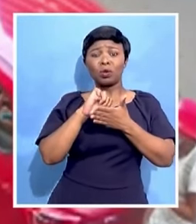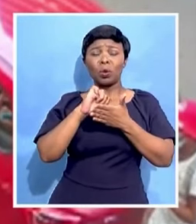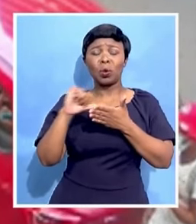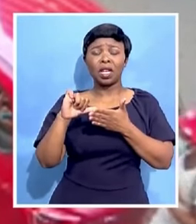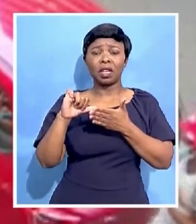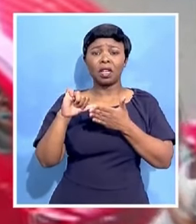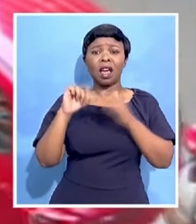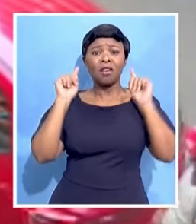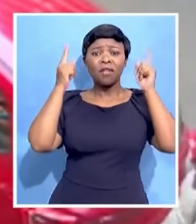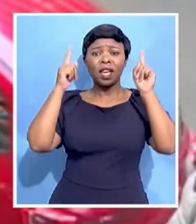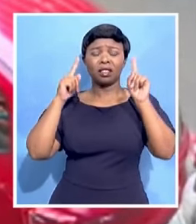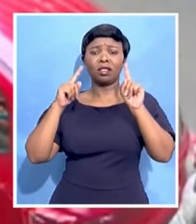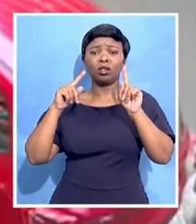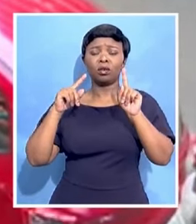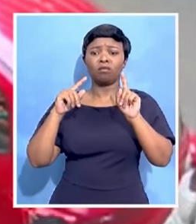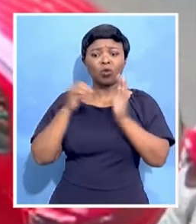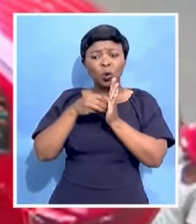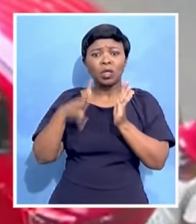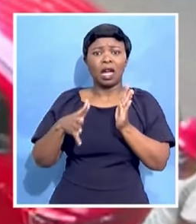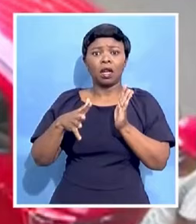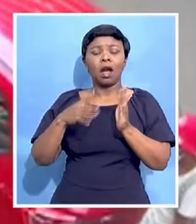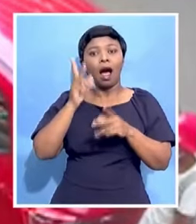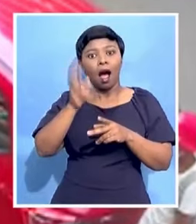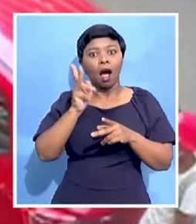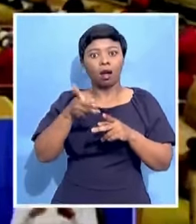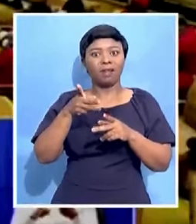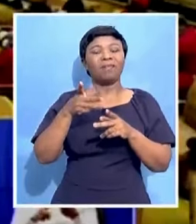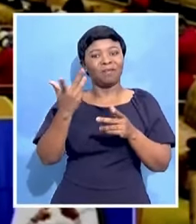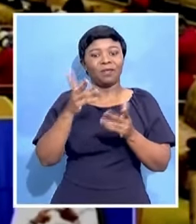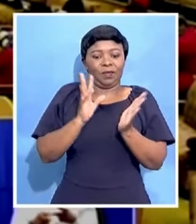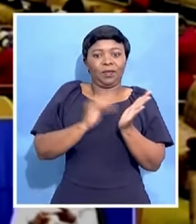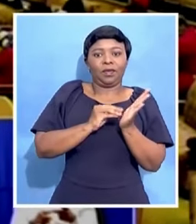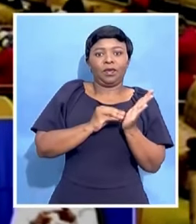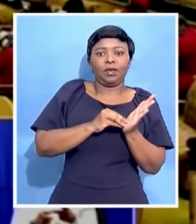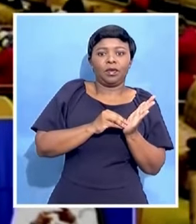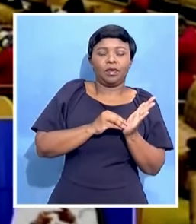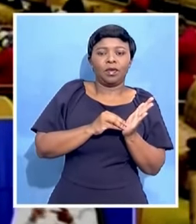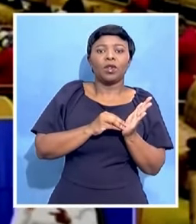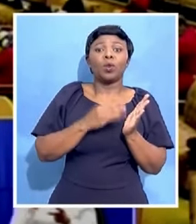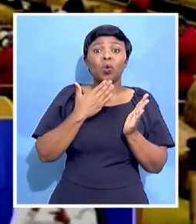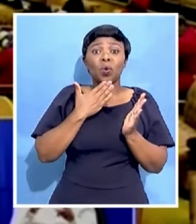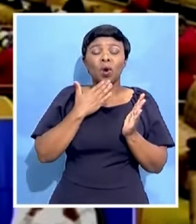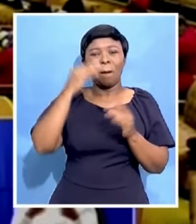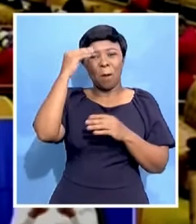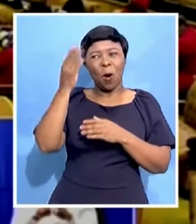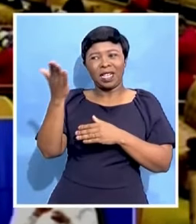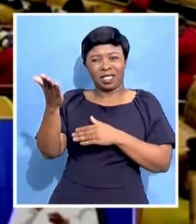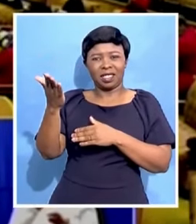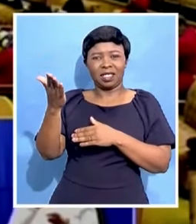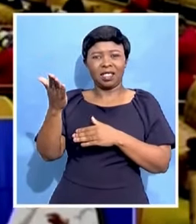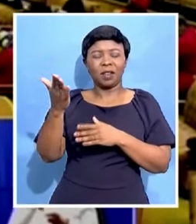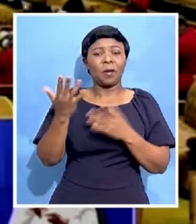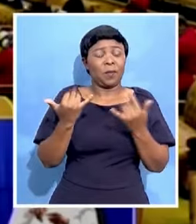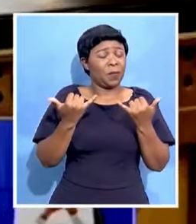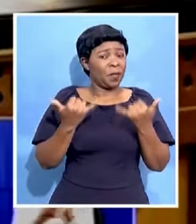under the new dispensation at the hands of the police. Land is also another contentious issue in a democratic